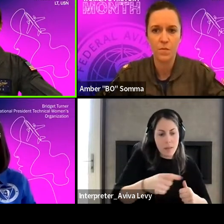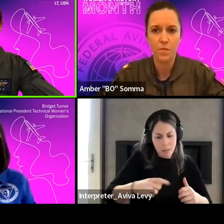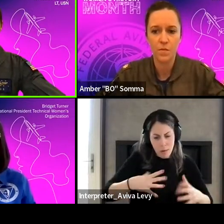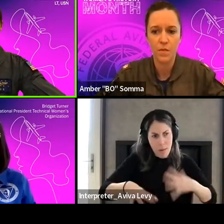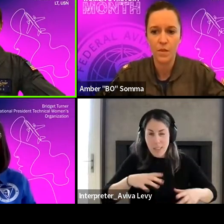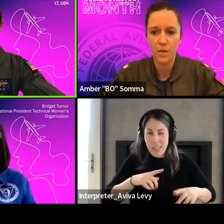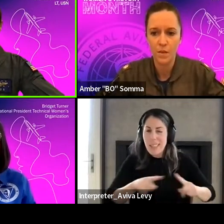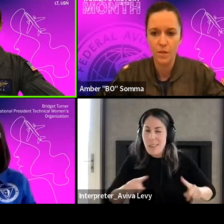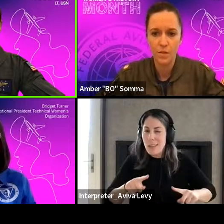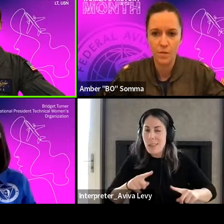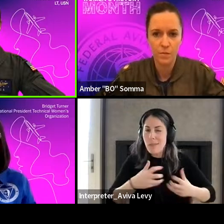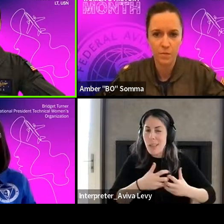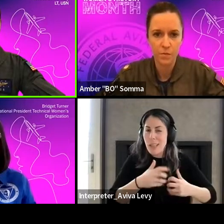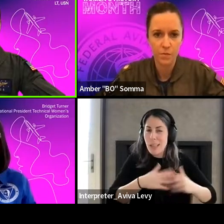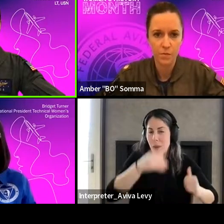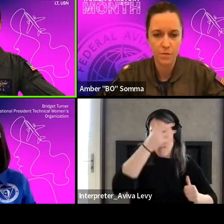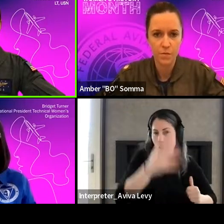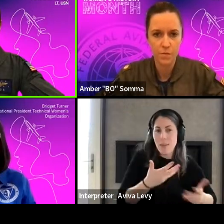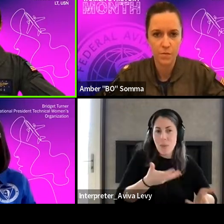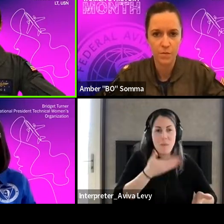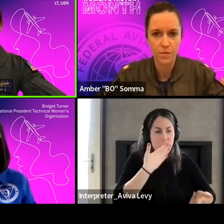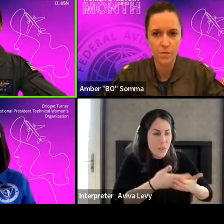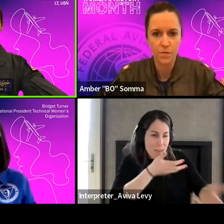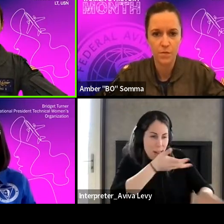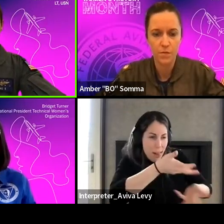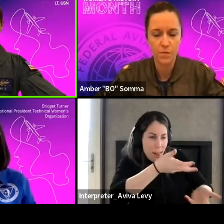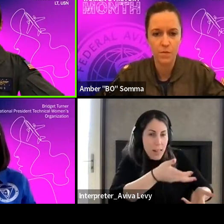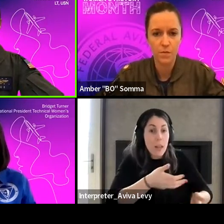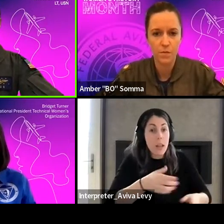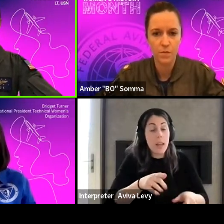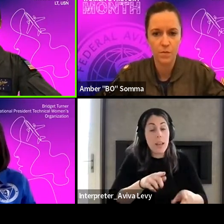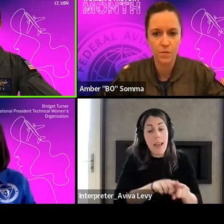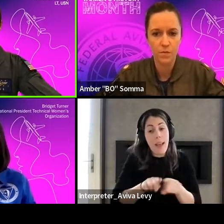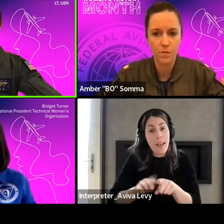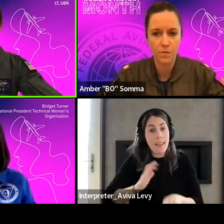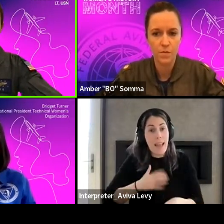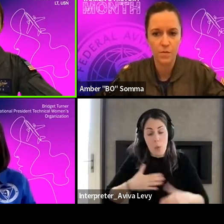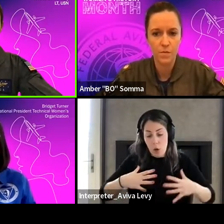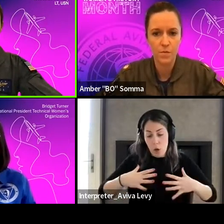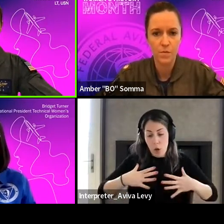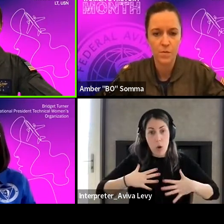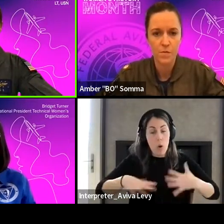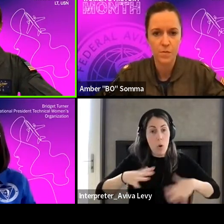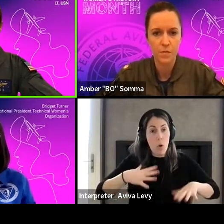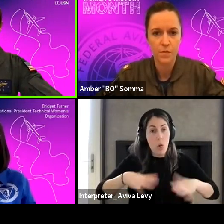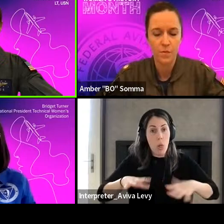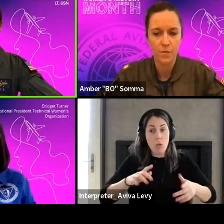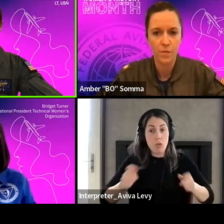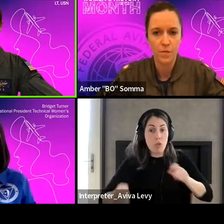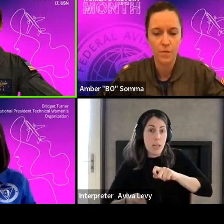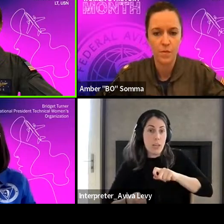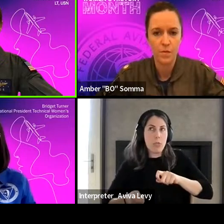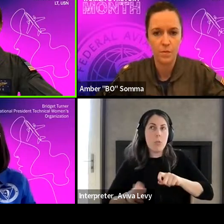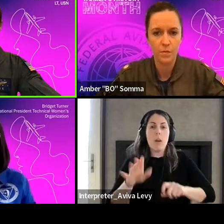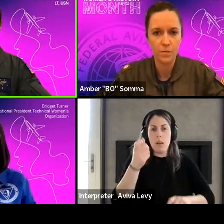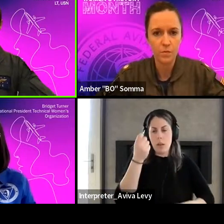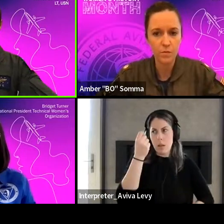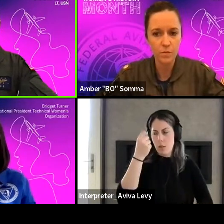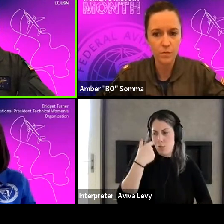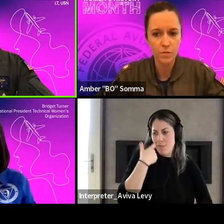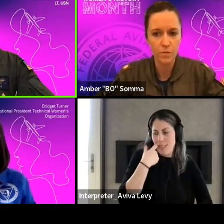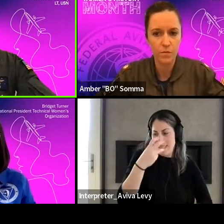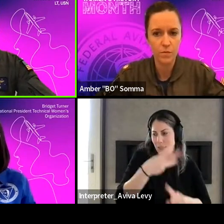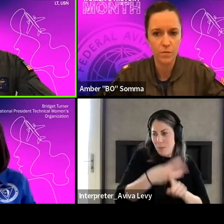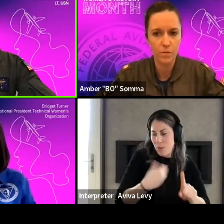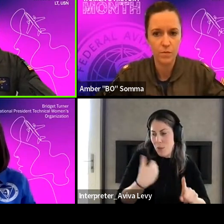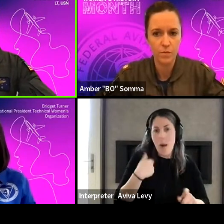towards, like, I mean, as our gear evolves, I did some measurements about 6 months ago for our